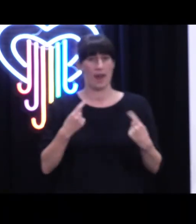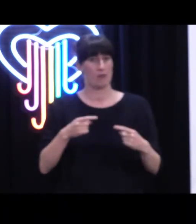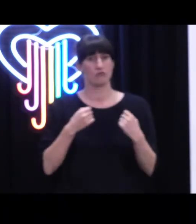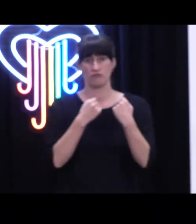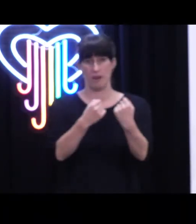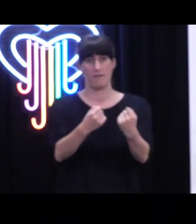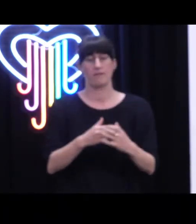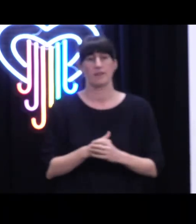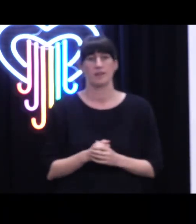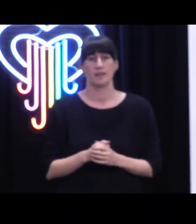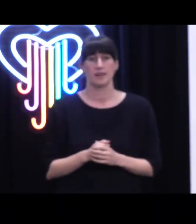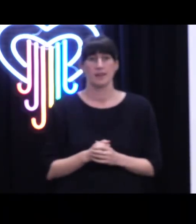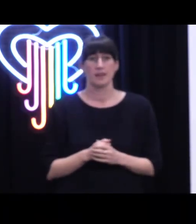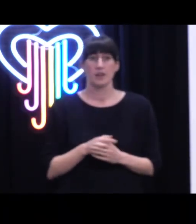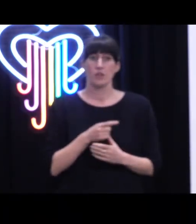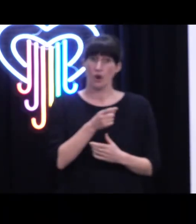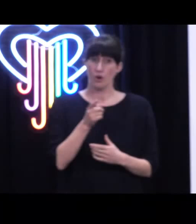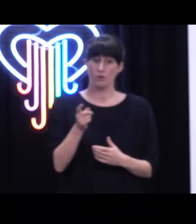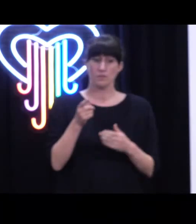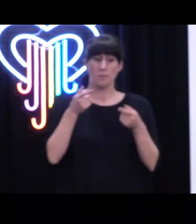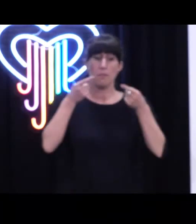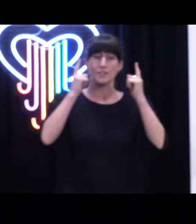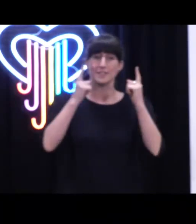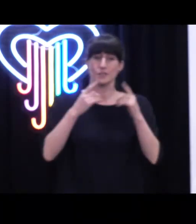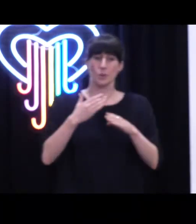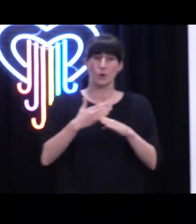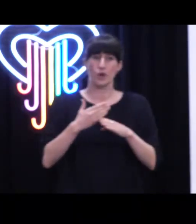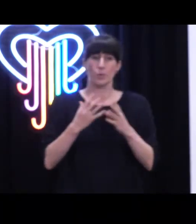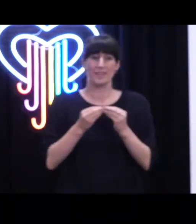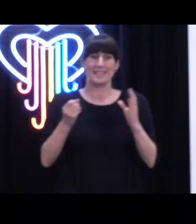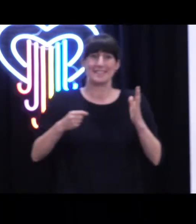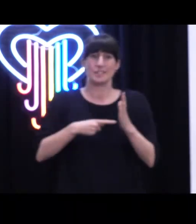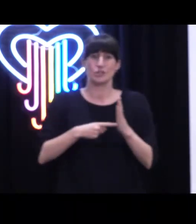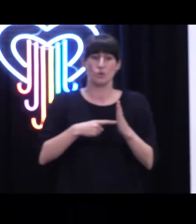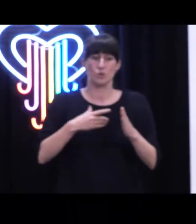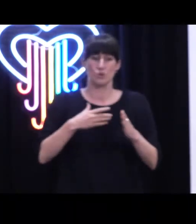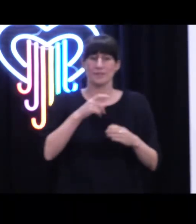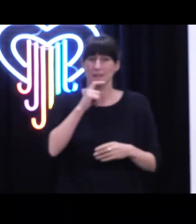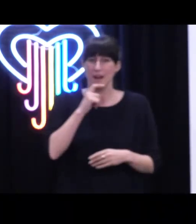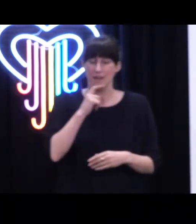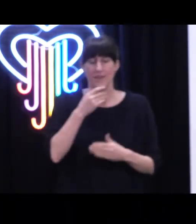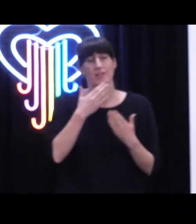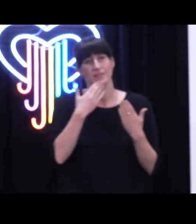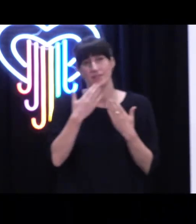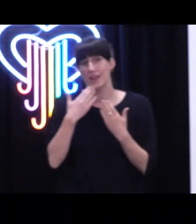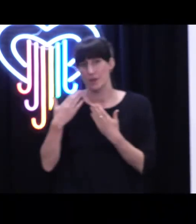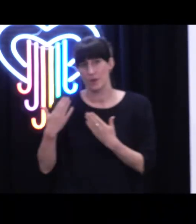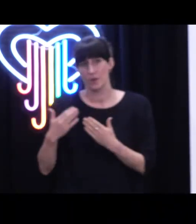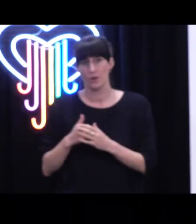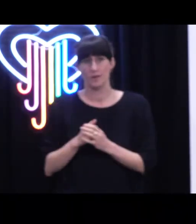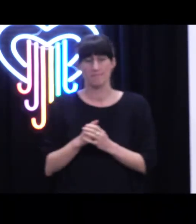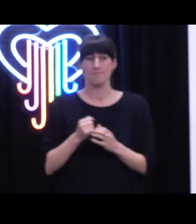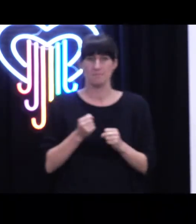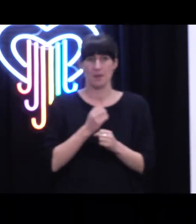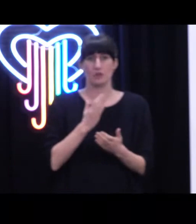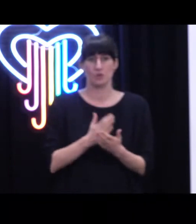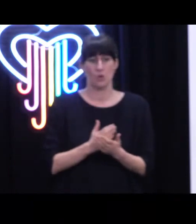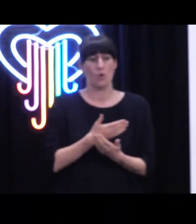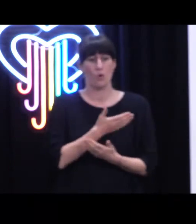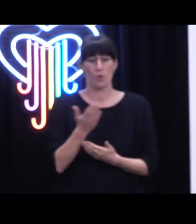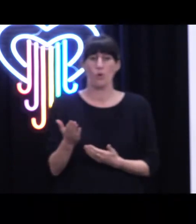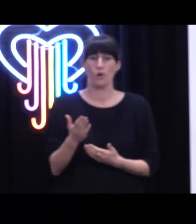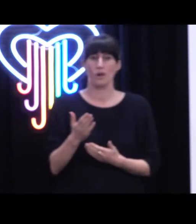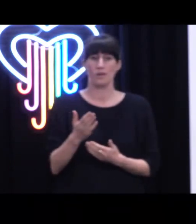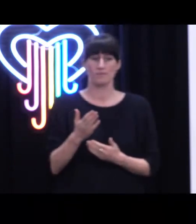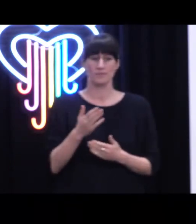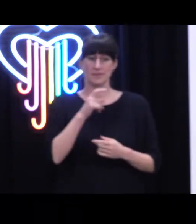of permitted workers who've been working closely with our teams across government agencies to ensure that their workers will be able to comply with